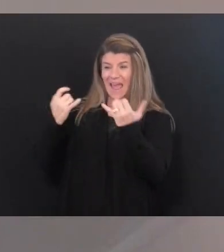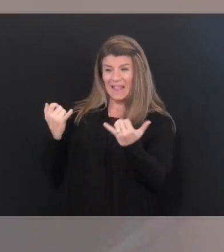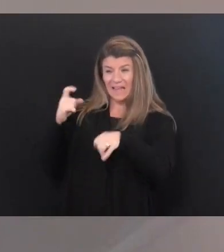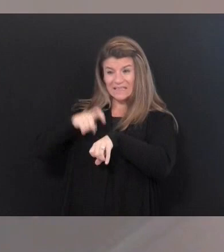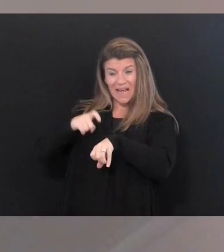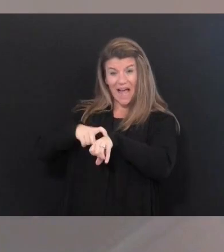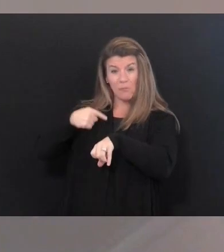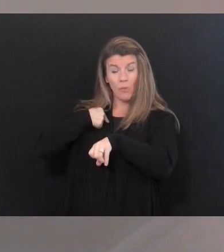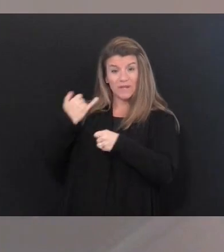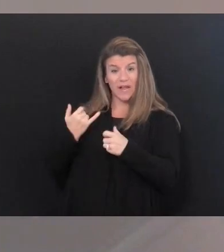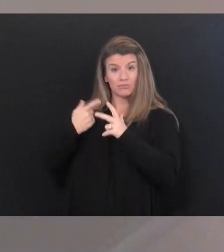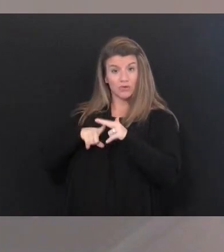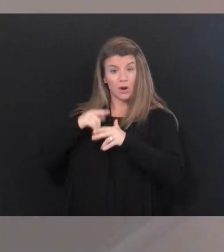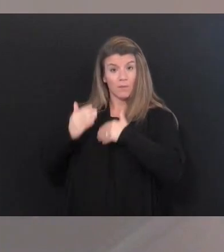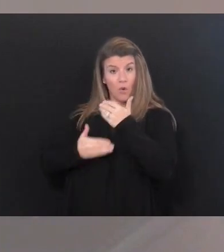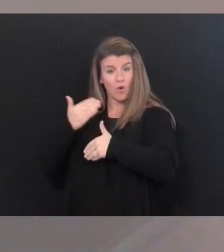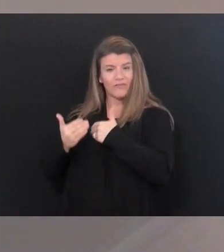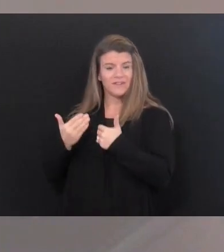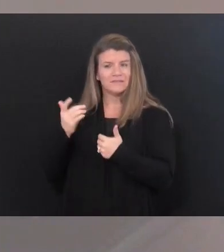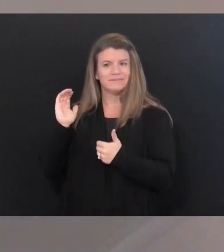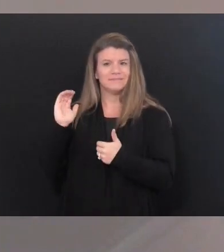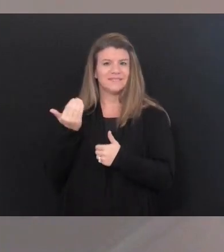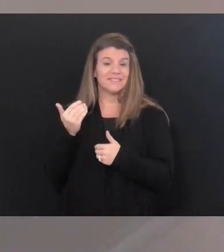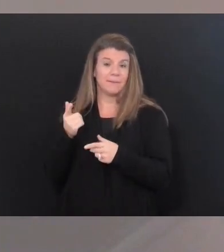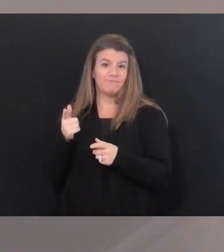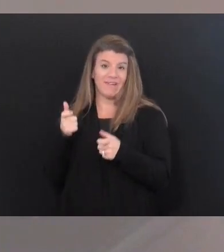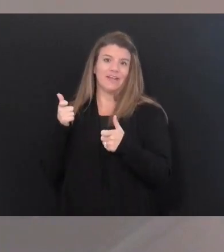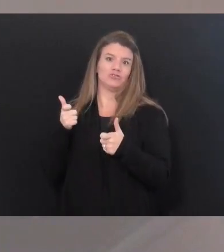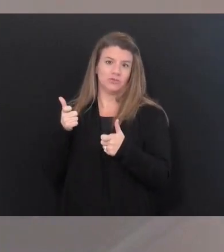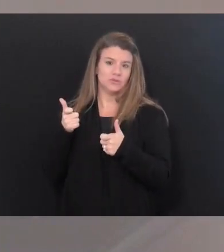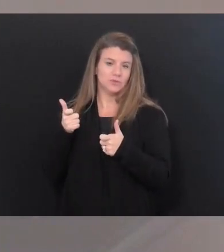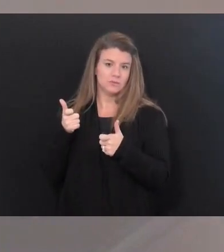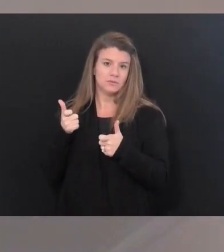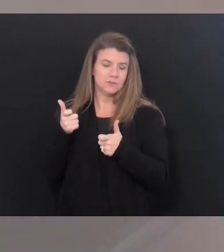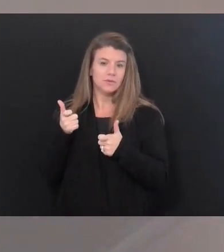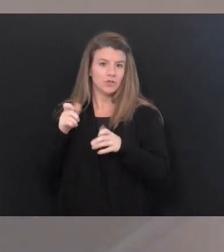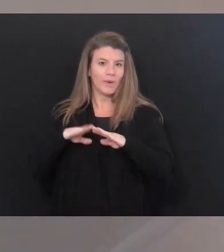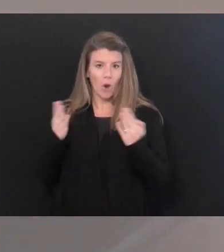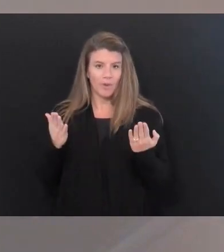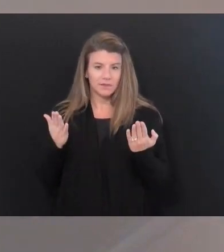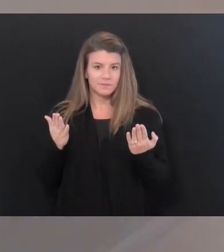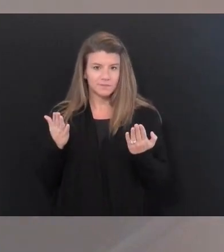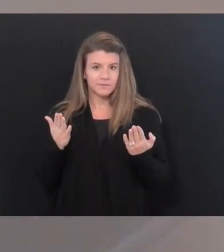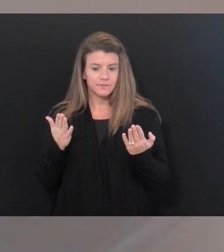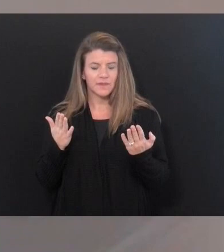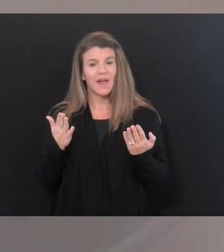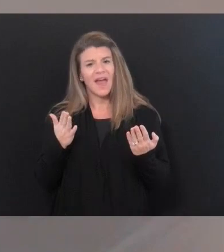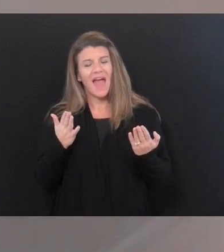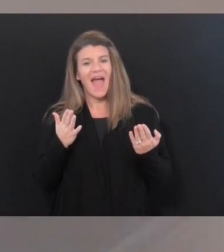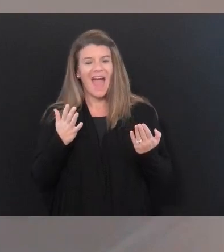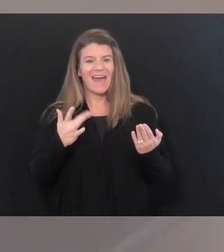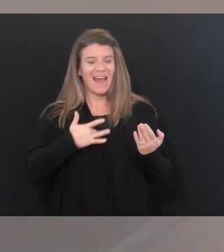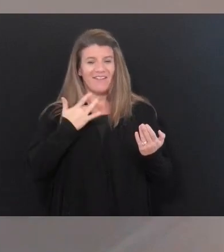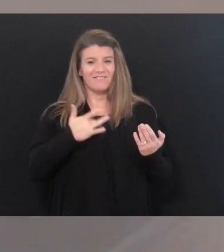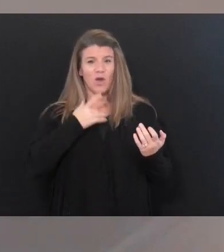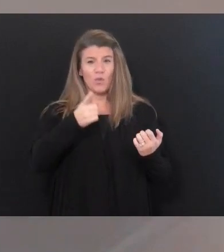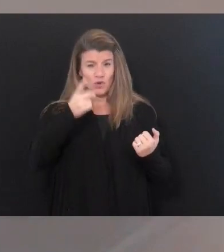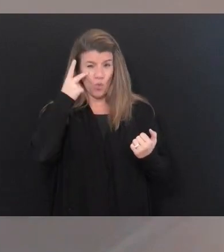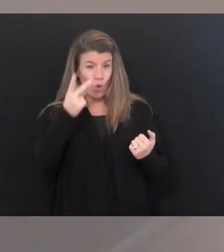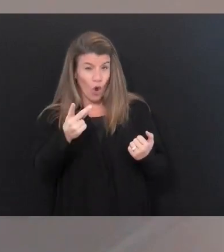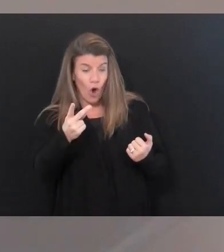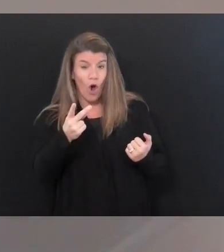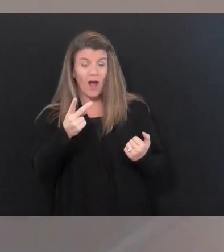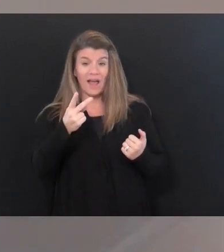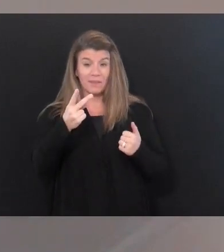forward, more rapidly, perhaps to reopen. And I think when you look at the trend